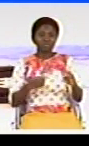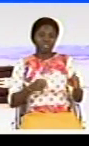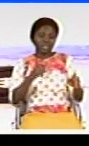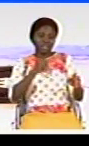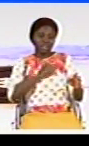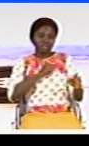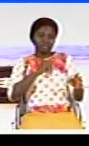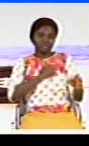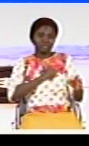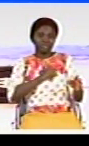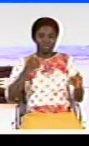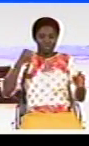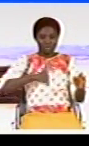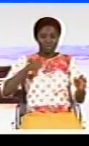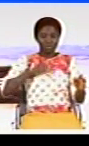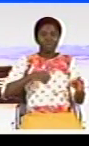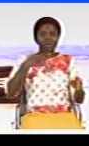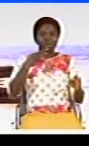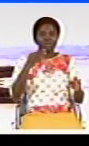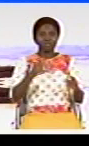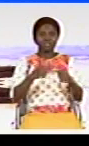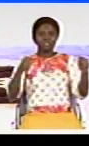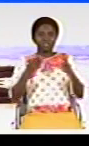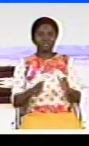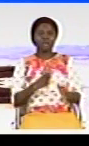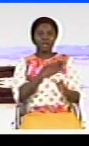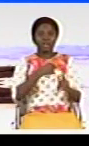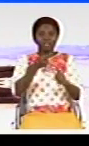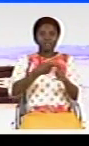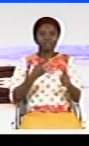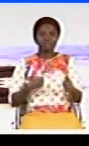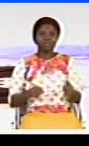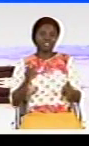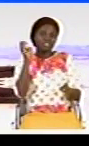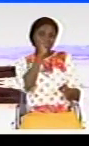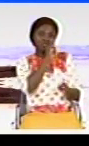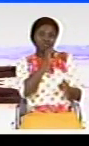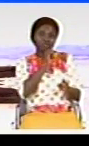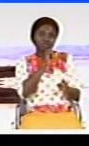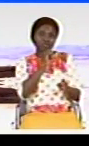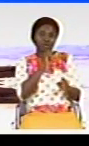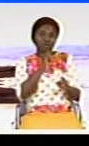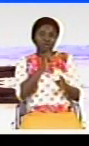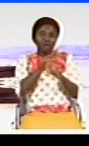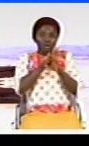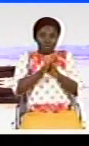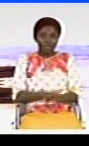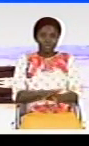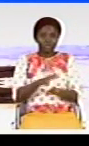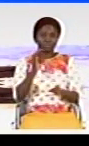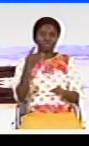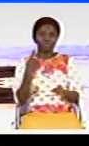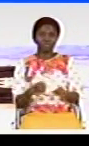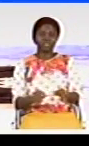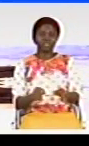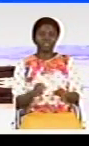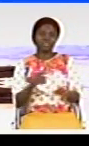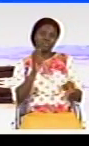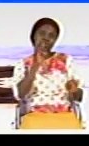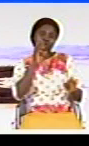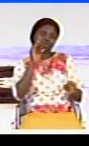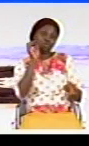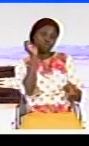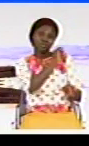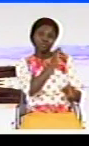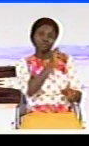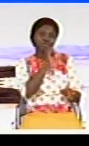and from the evil oppression of the wicked one. We need a release. We need redemption.